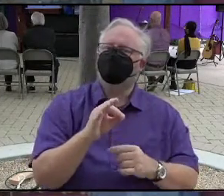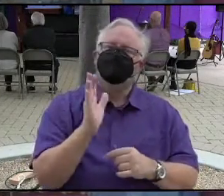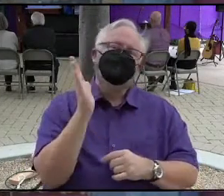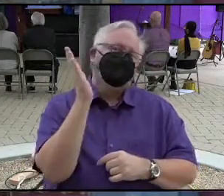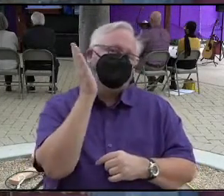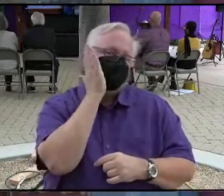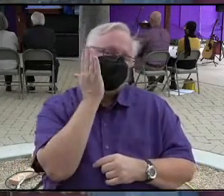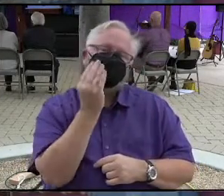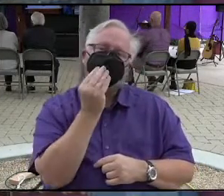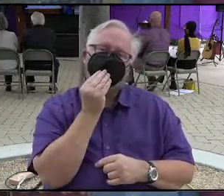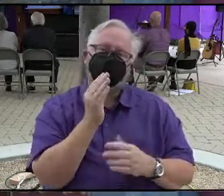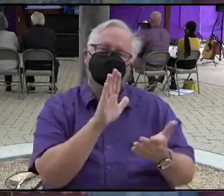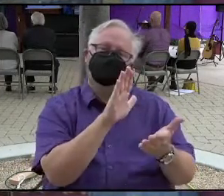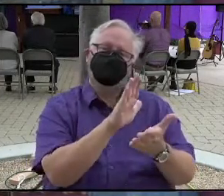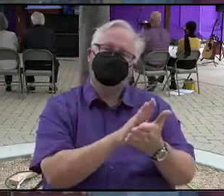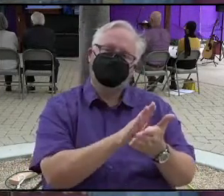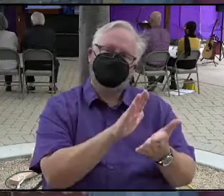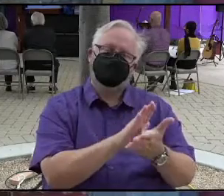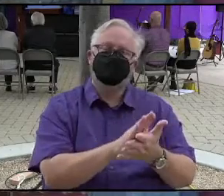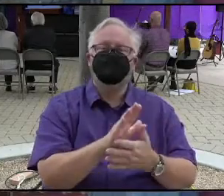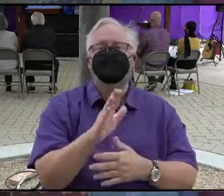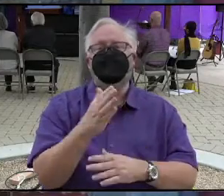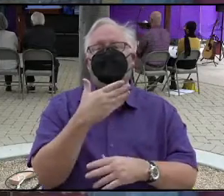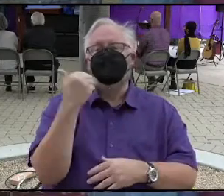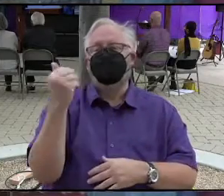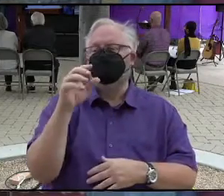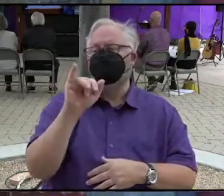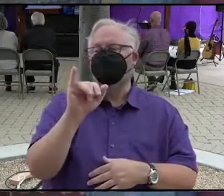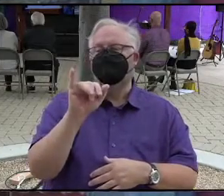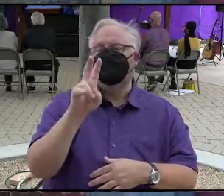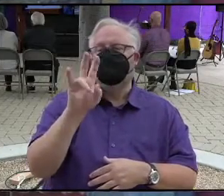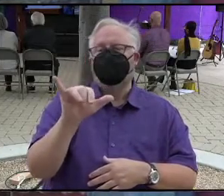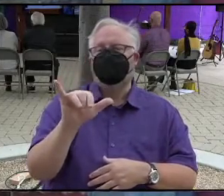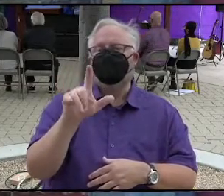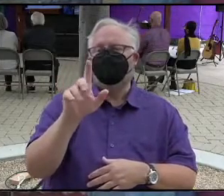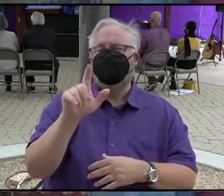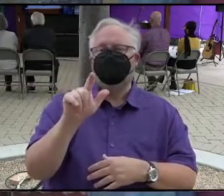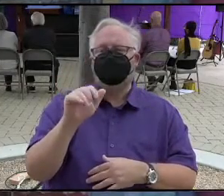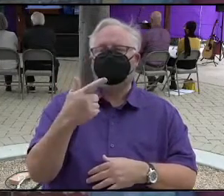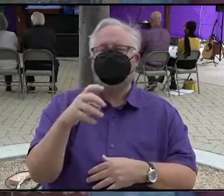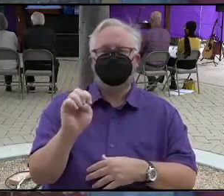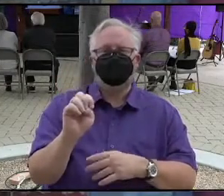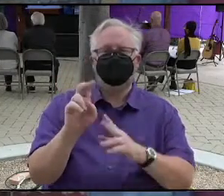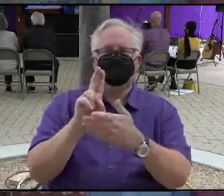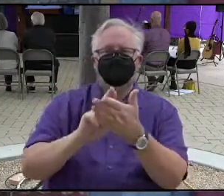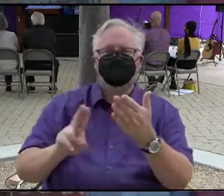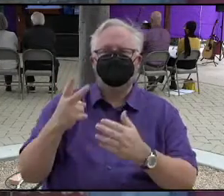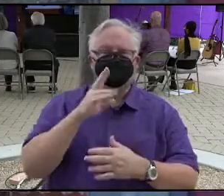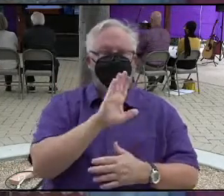best Ivy League universities, who continue to see their wealth and influence grow.